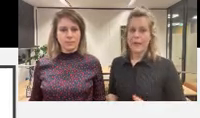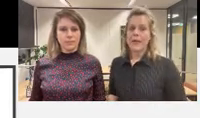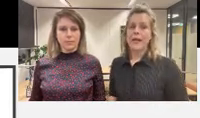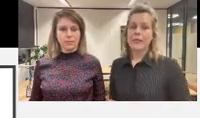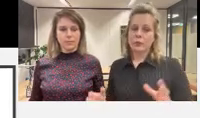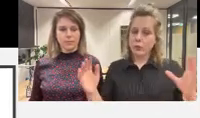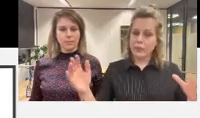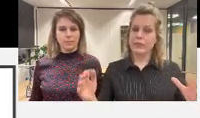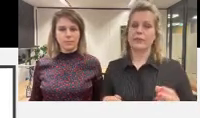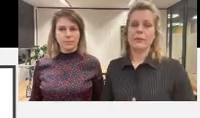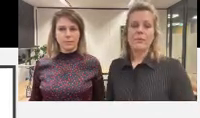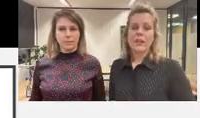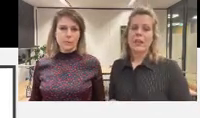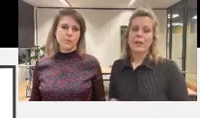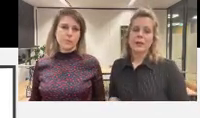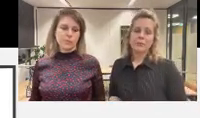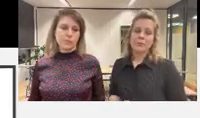day, 2 weeks.